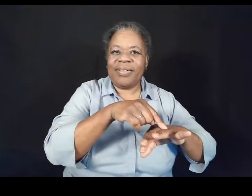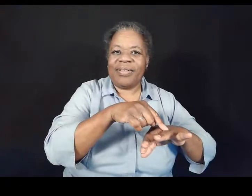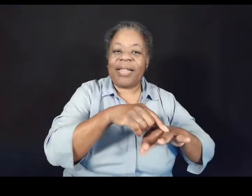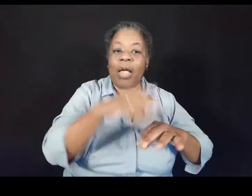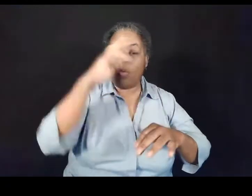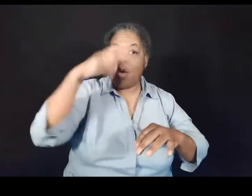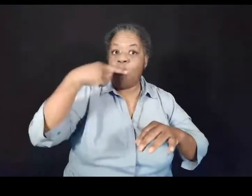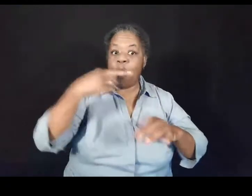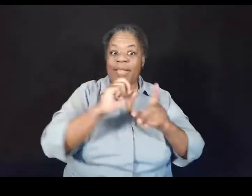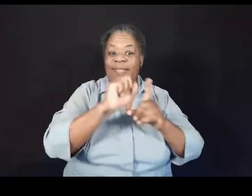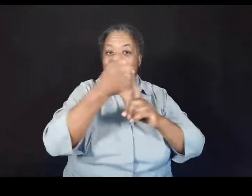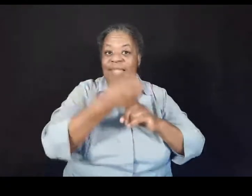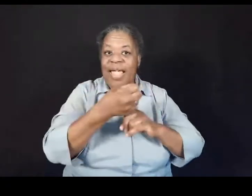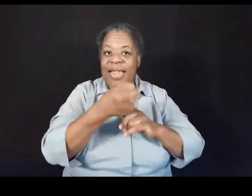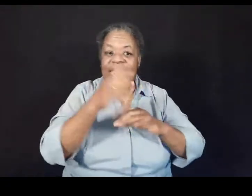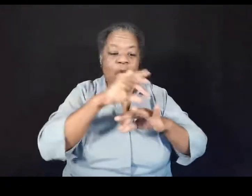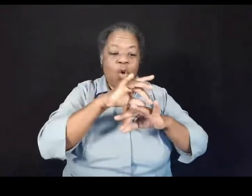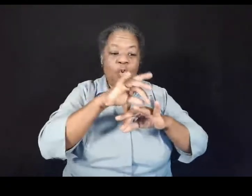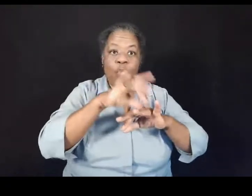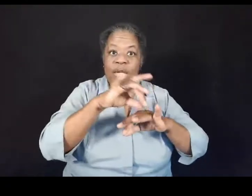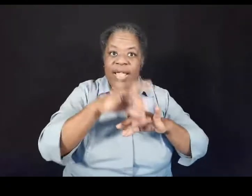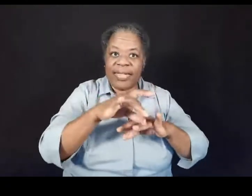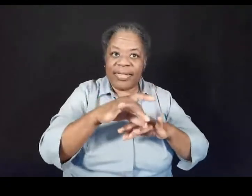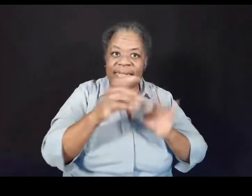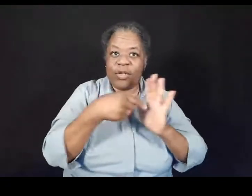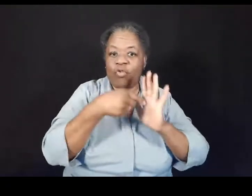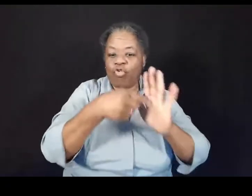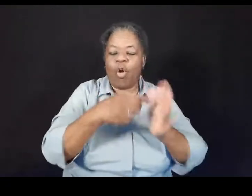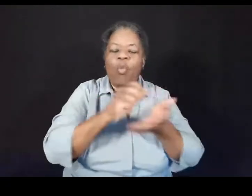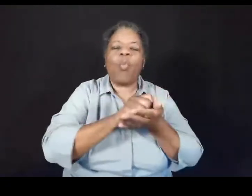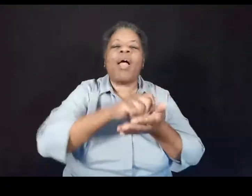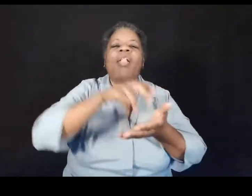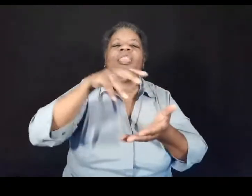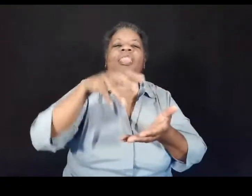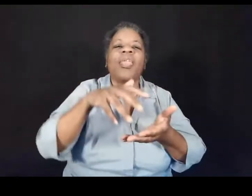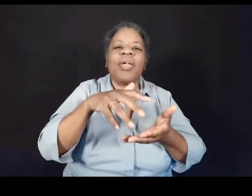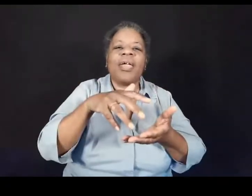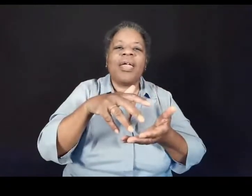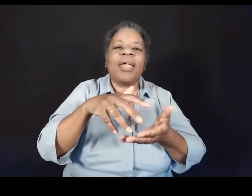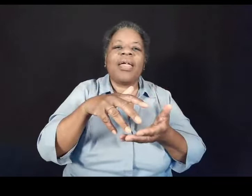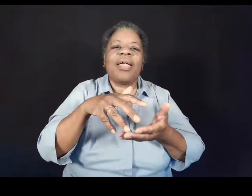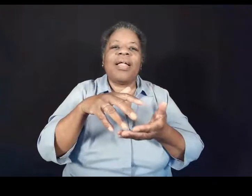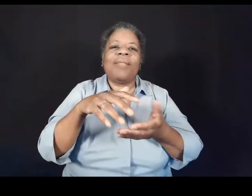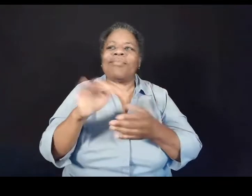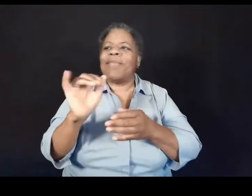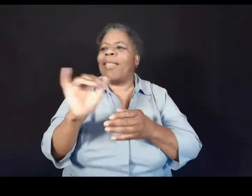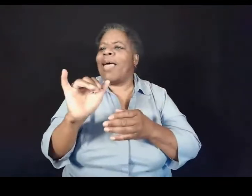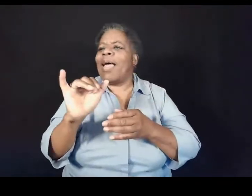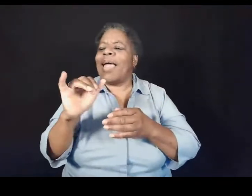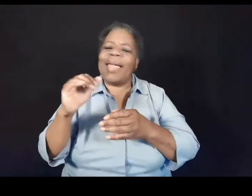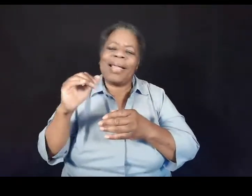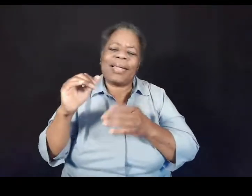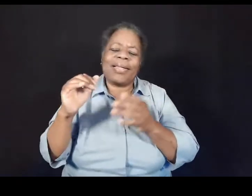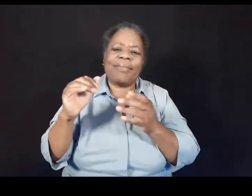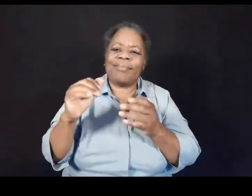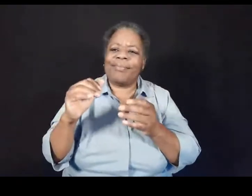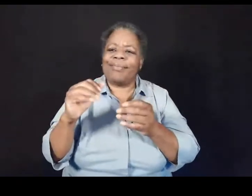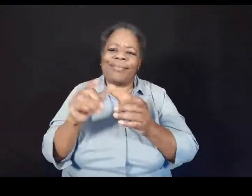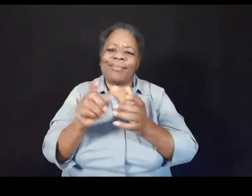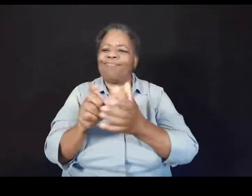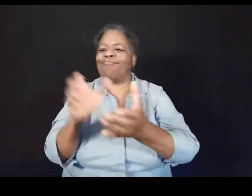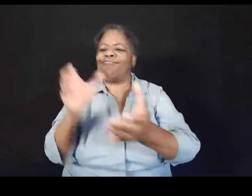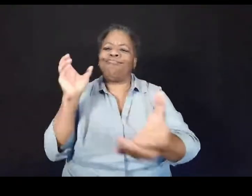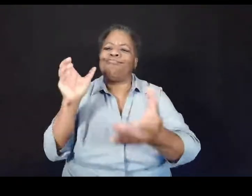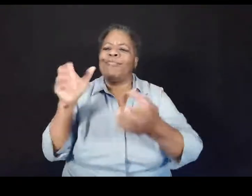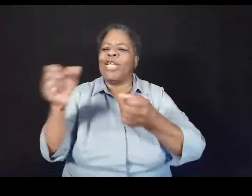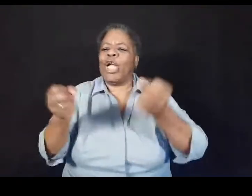society, rings were considered a sign of wealth, the way designer labels or a luxury car might be a symbol of wealth